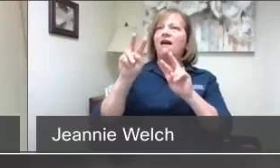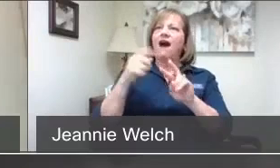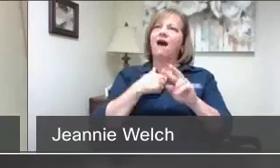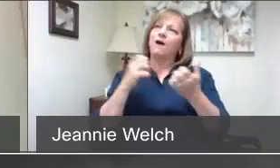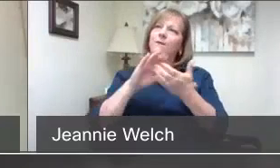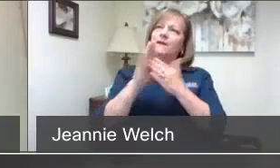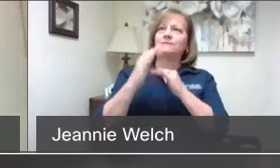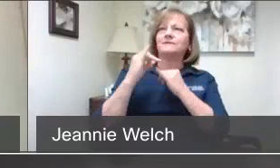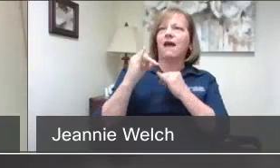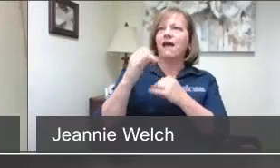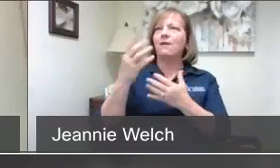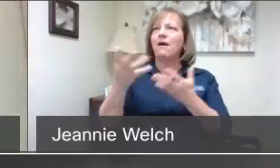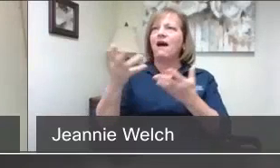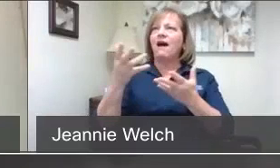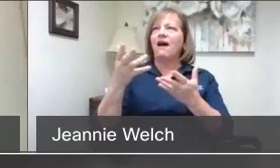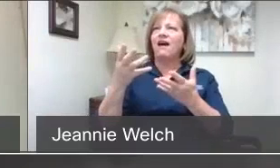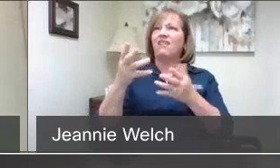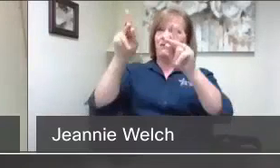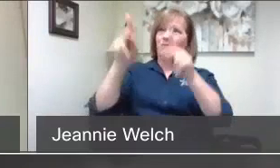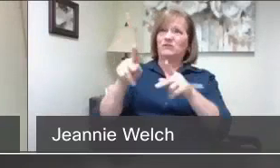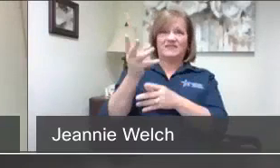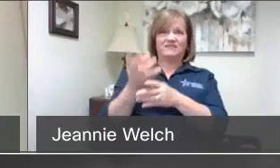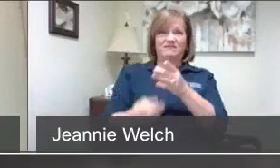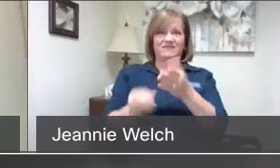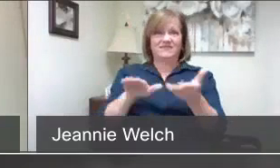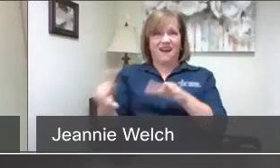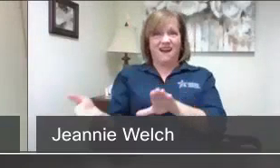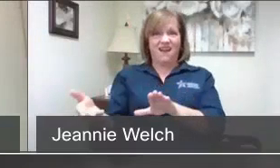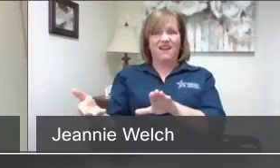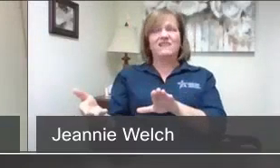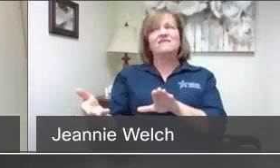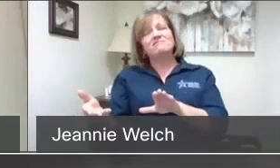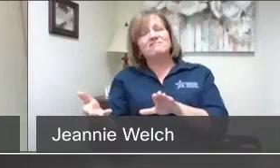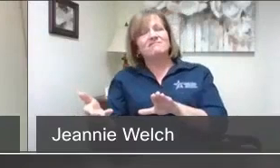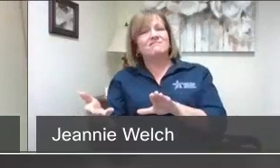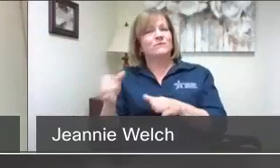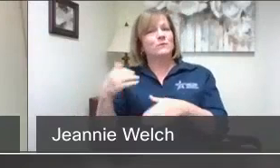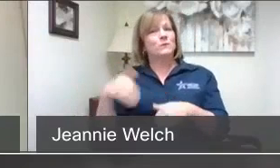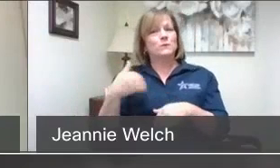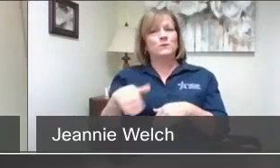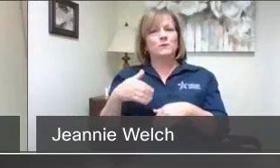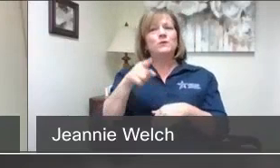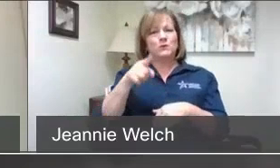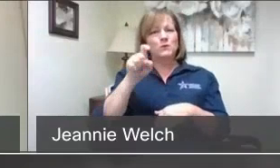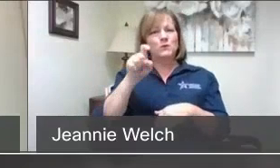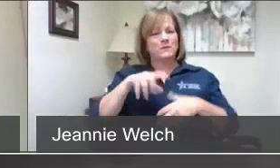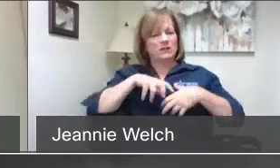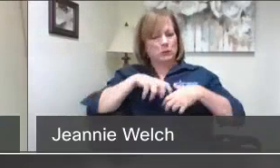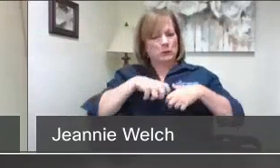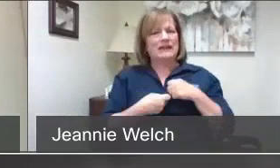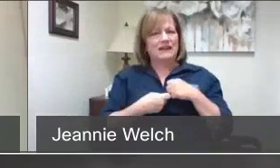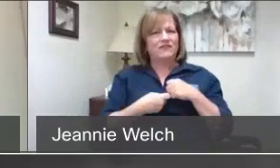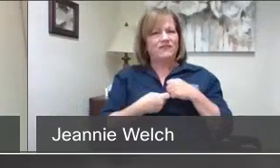this person. And then they pass. So that's something that you wind up grieving over because that was